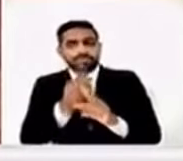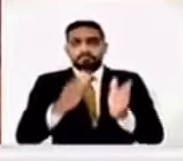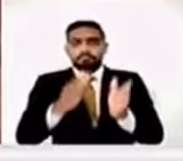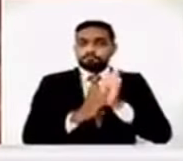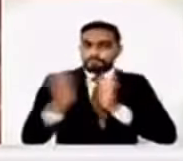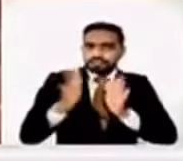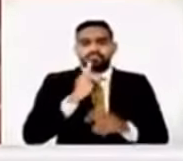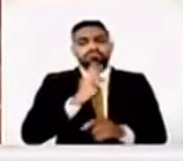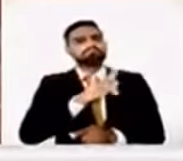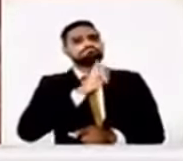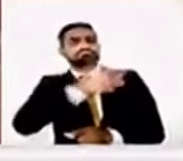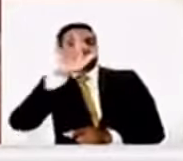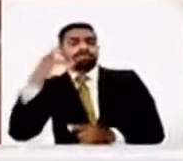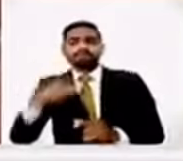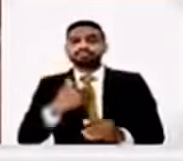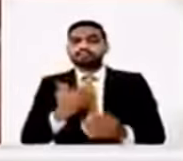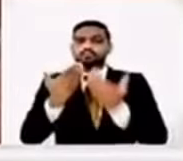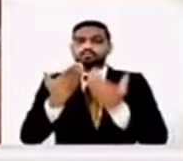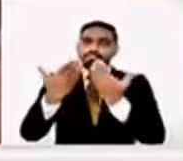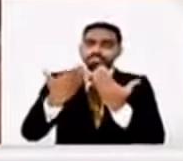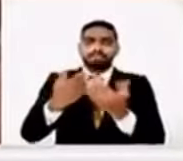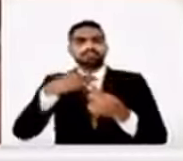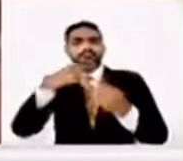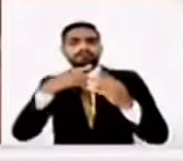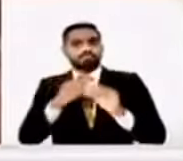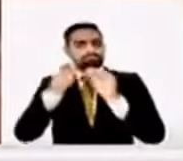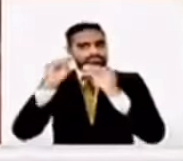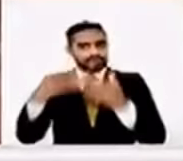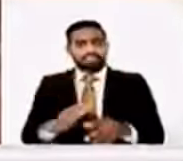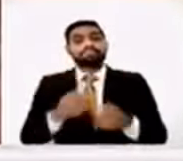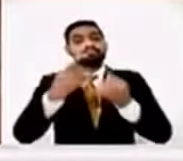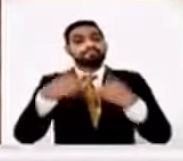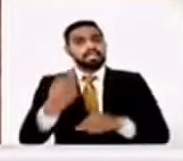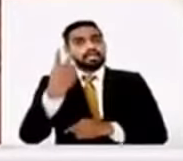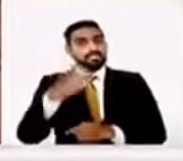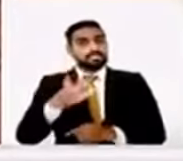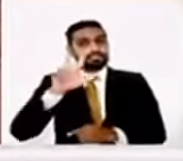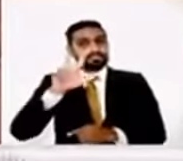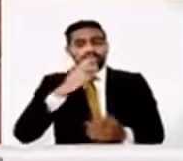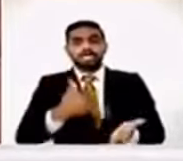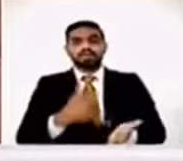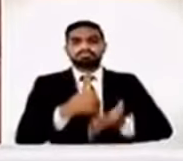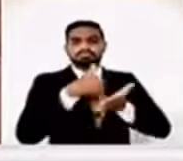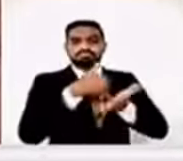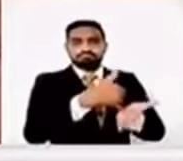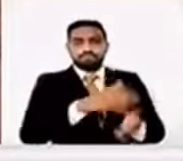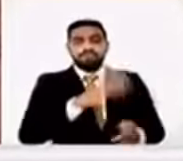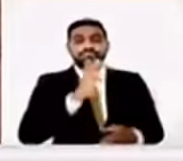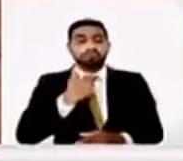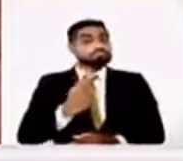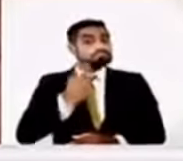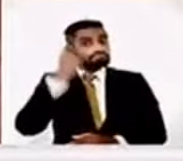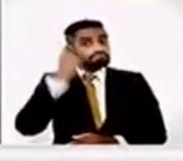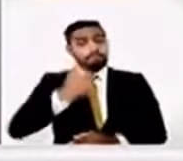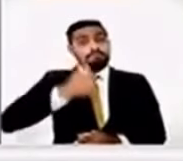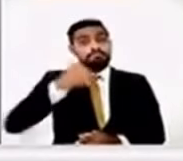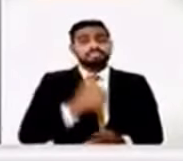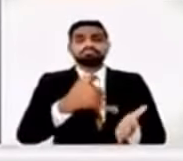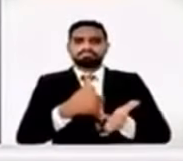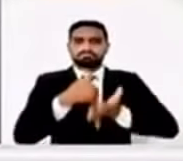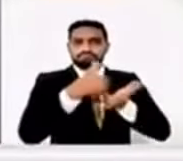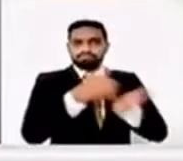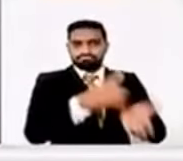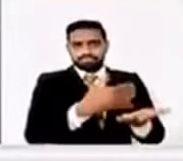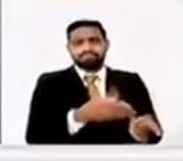2008, he was awarded the Aggamaha Pandita Honorary Degree by the Government of Myanmar in recognition of his